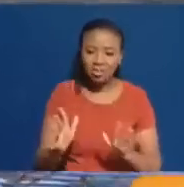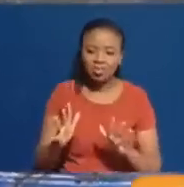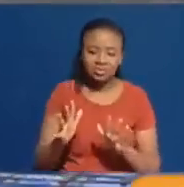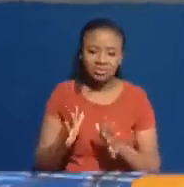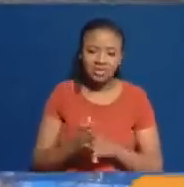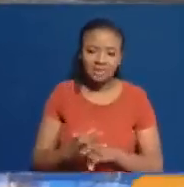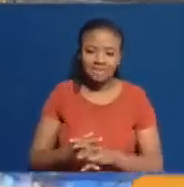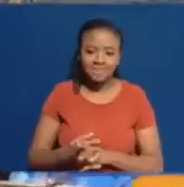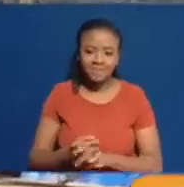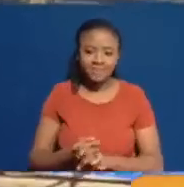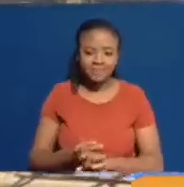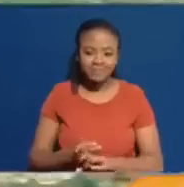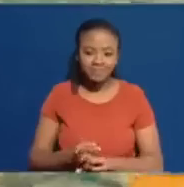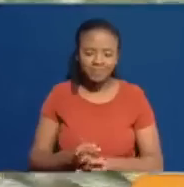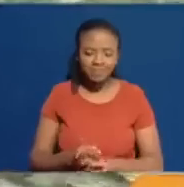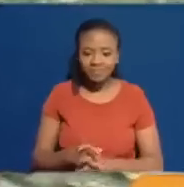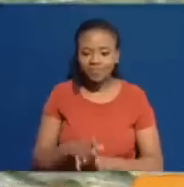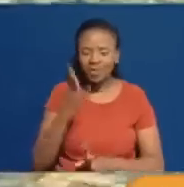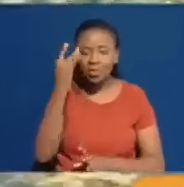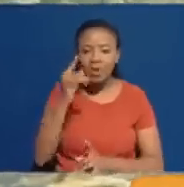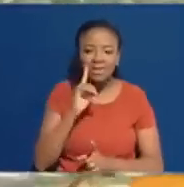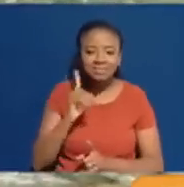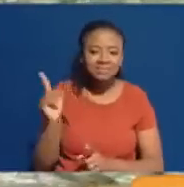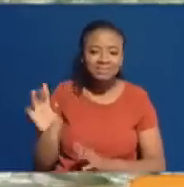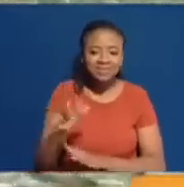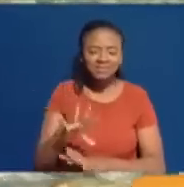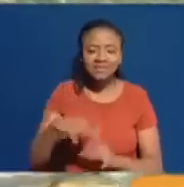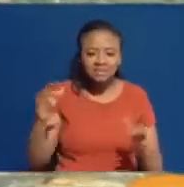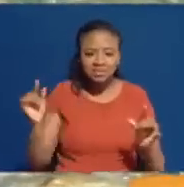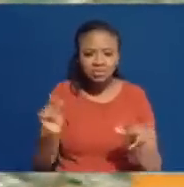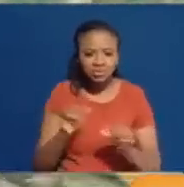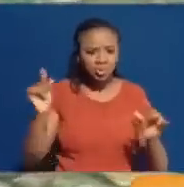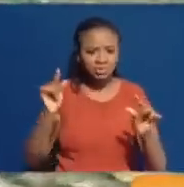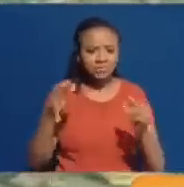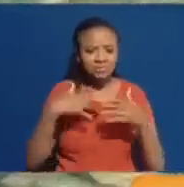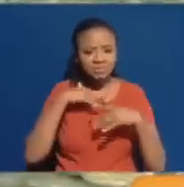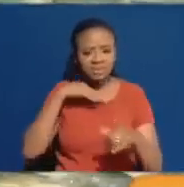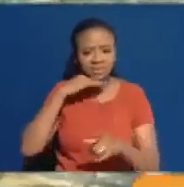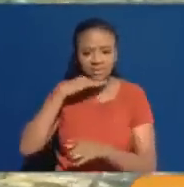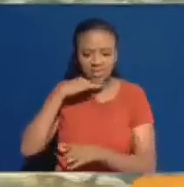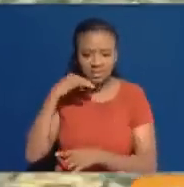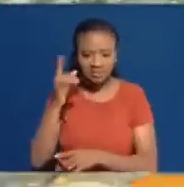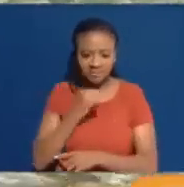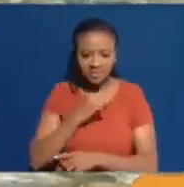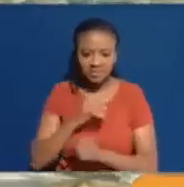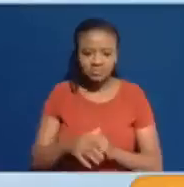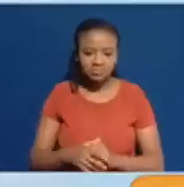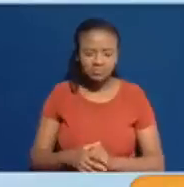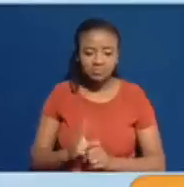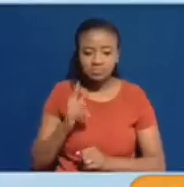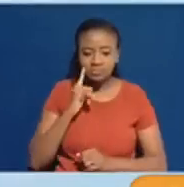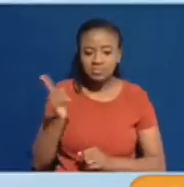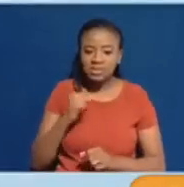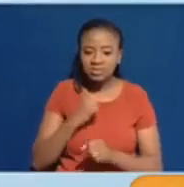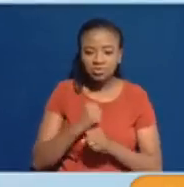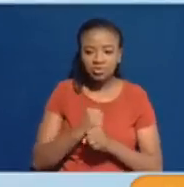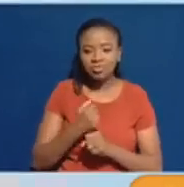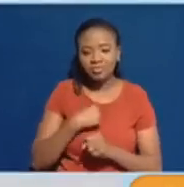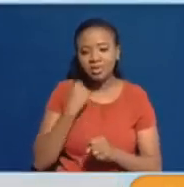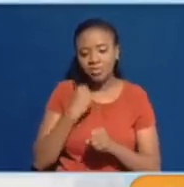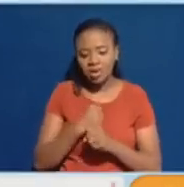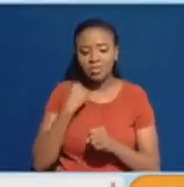millions of shillings following the sudden death of fish in cages dotting Lake Victoria. Hii ndio kazi nafanya kila siku ili nipate chakula